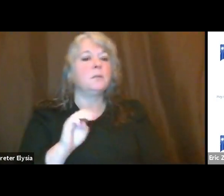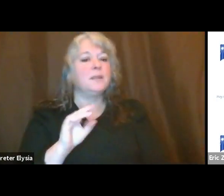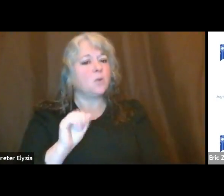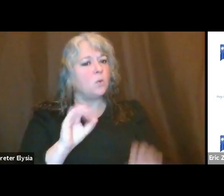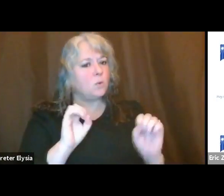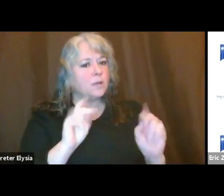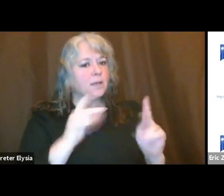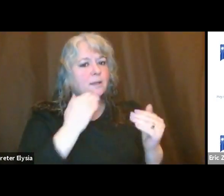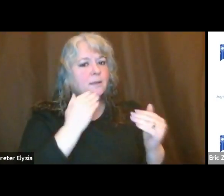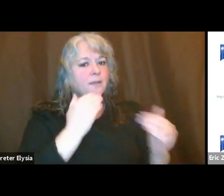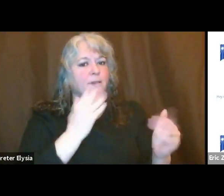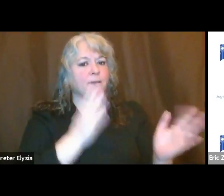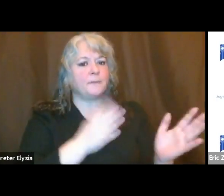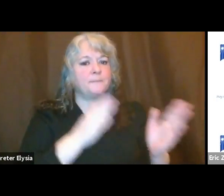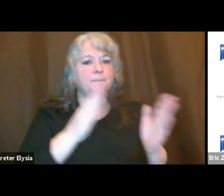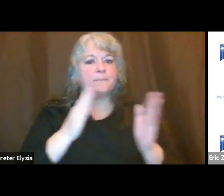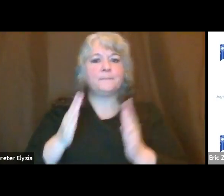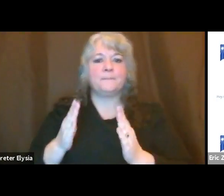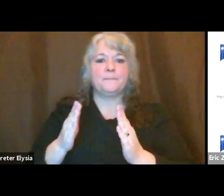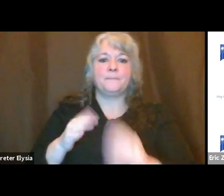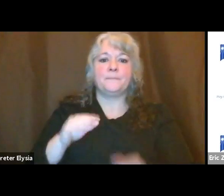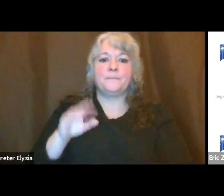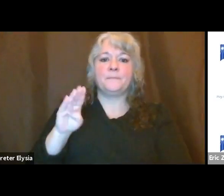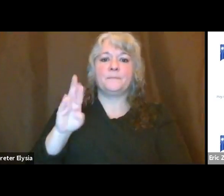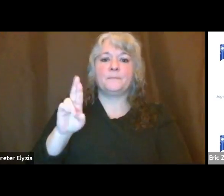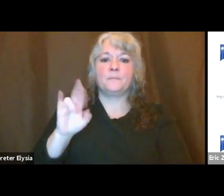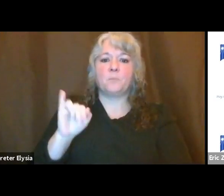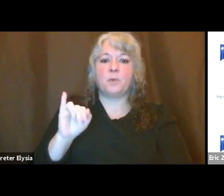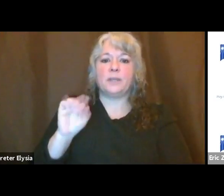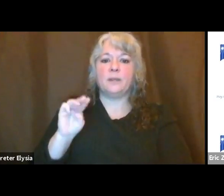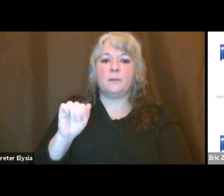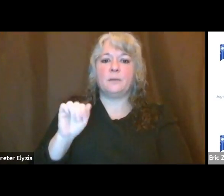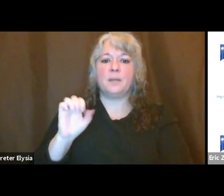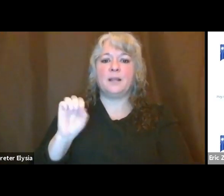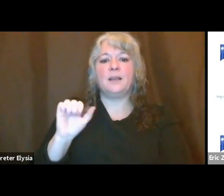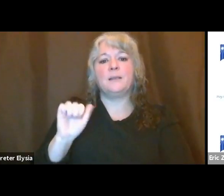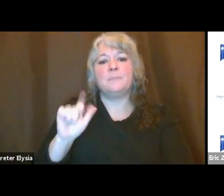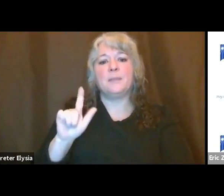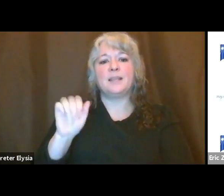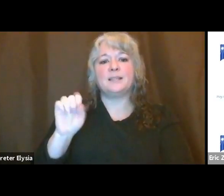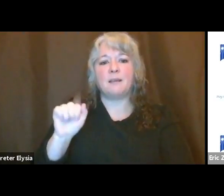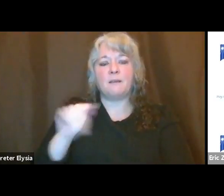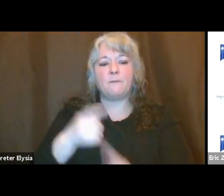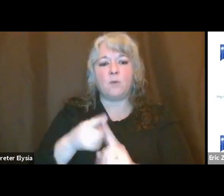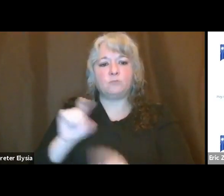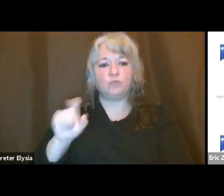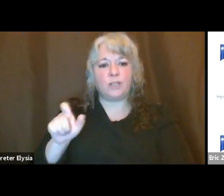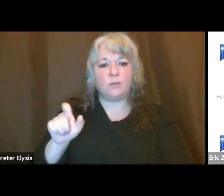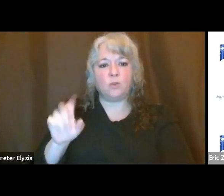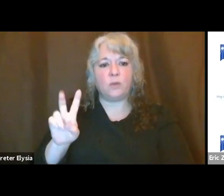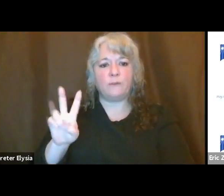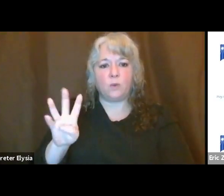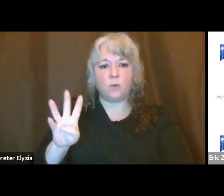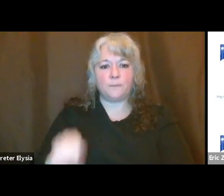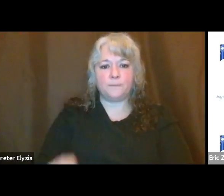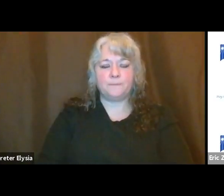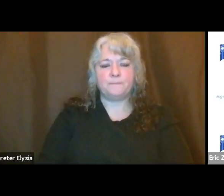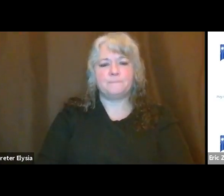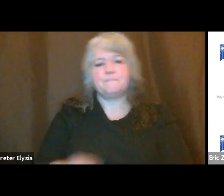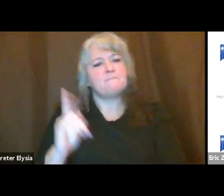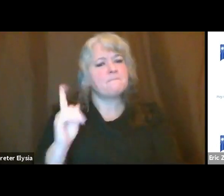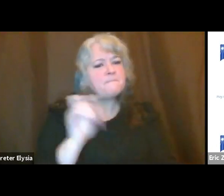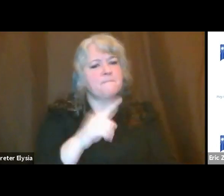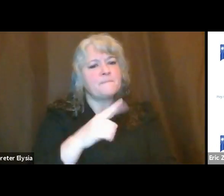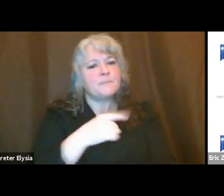Okay, Bree with Channel 24, go ahead and ask your question. Thank you. Hi, Eric. How are you? Good. How about you? Awesome. Thank you. Have we